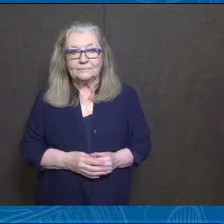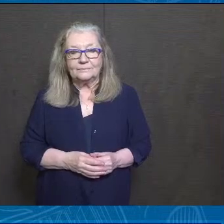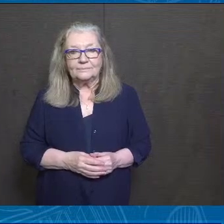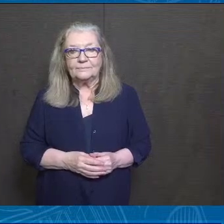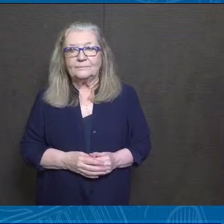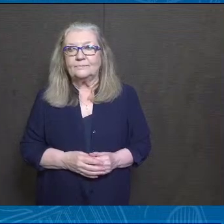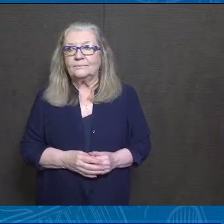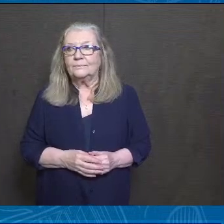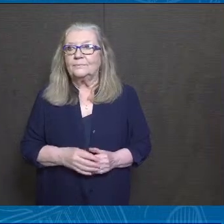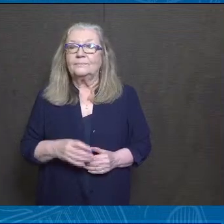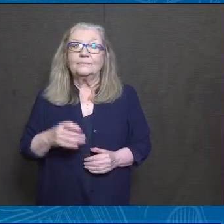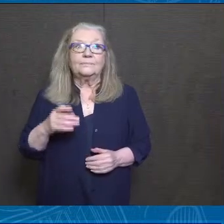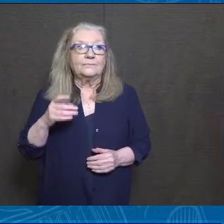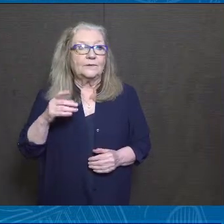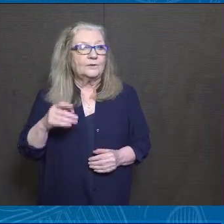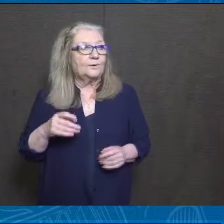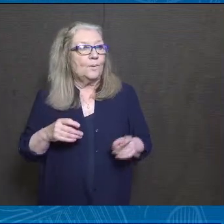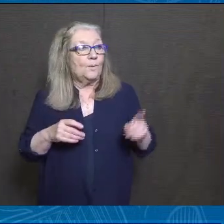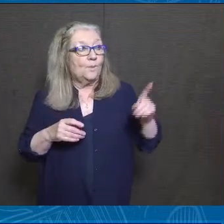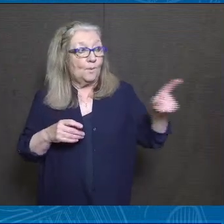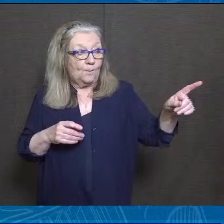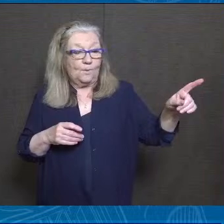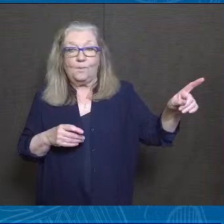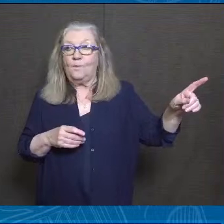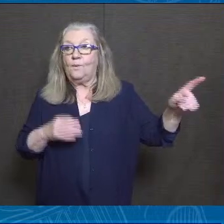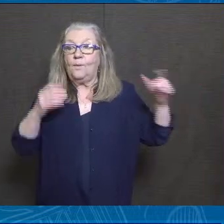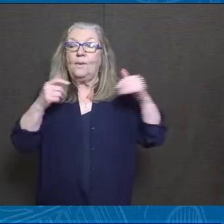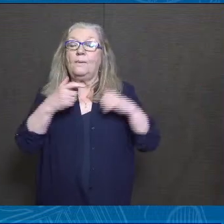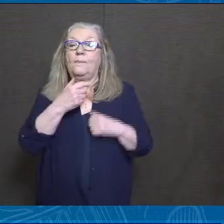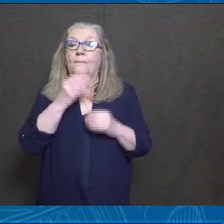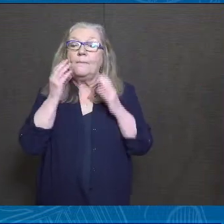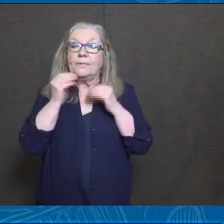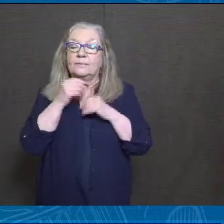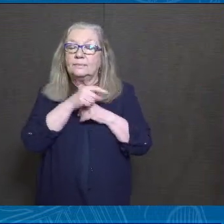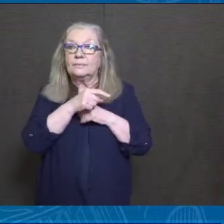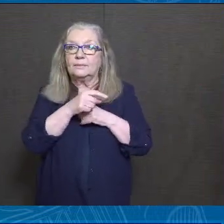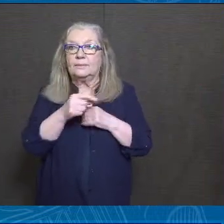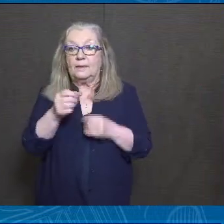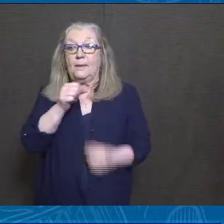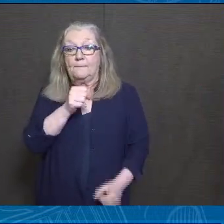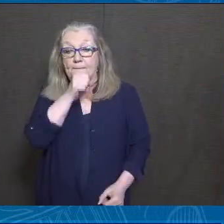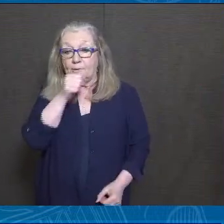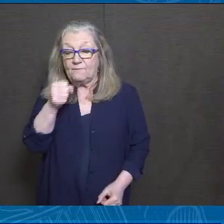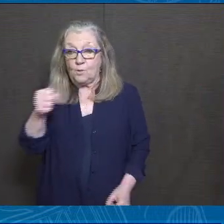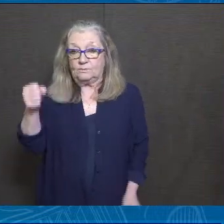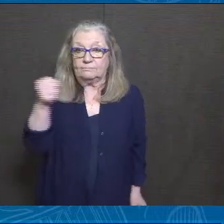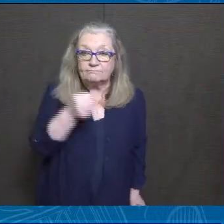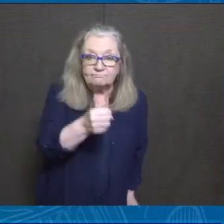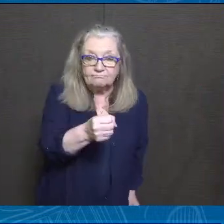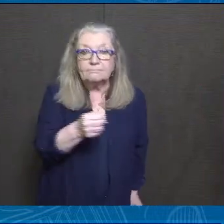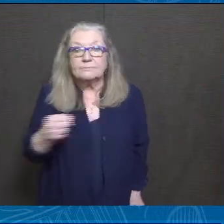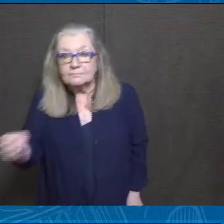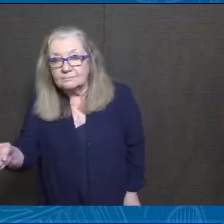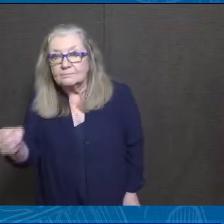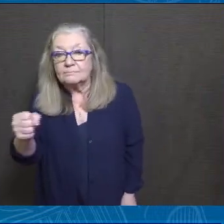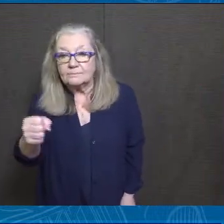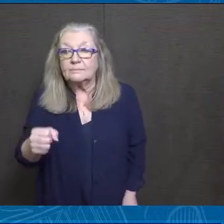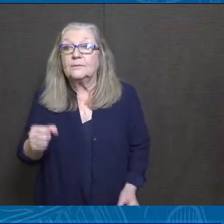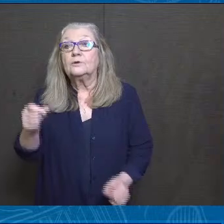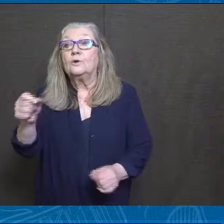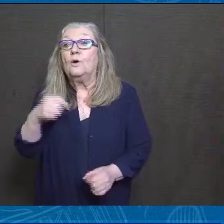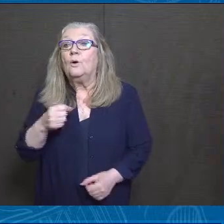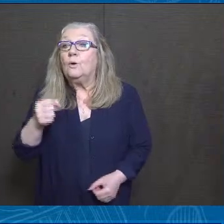So Harold will take the microphone around to each person. Just state your name, your country, and just give a